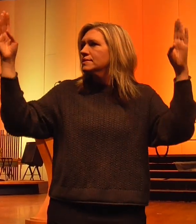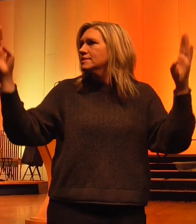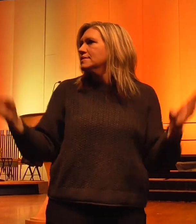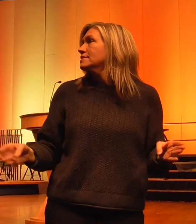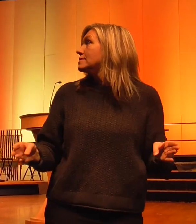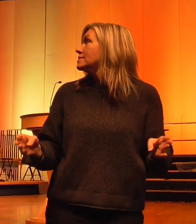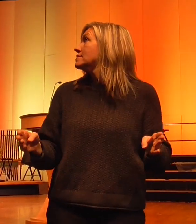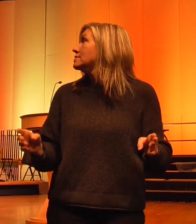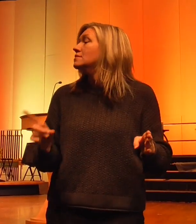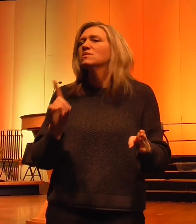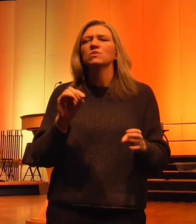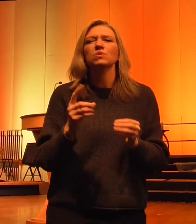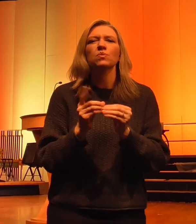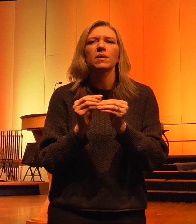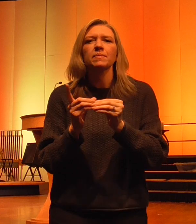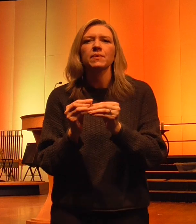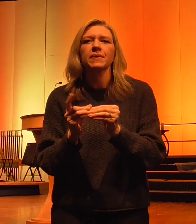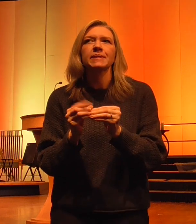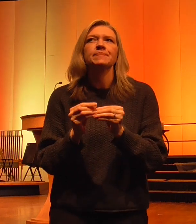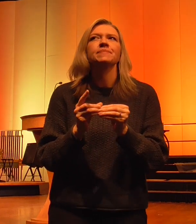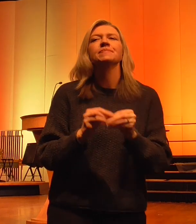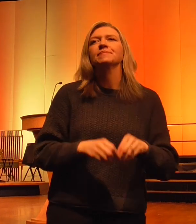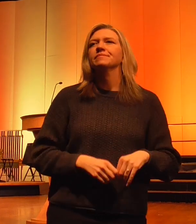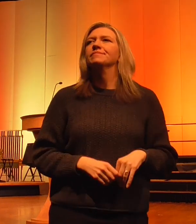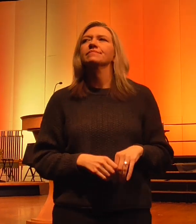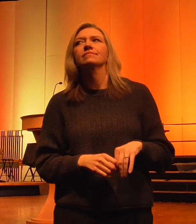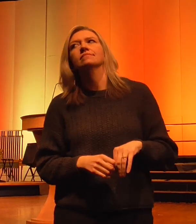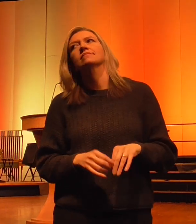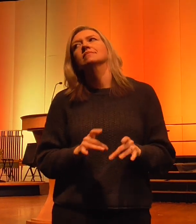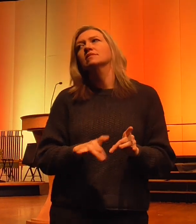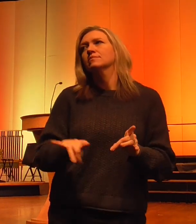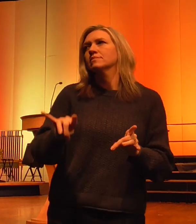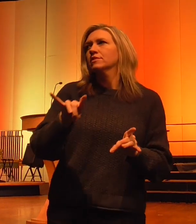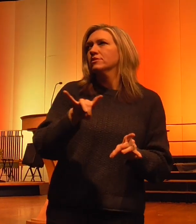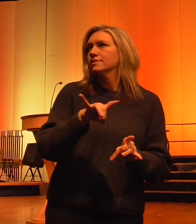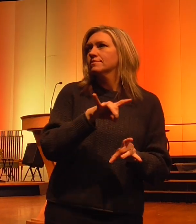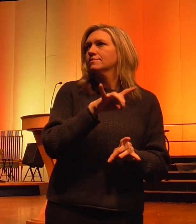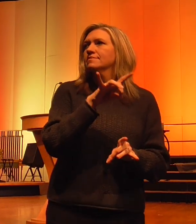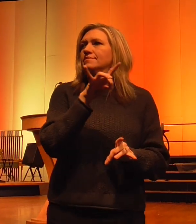Let's do that one more time again. Spirit